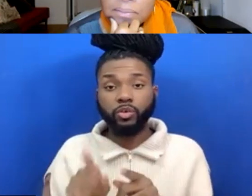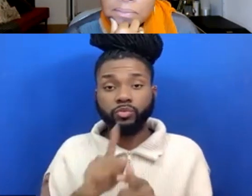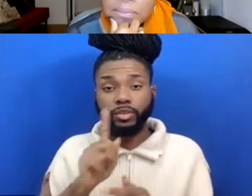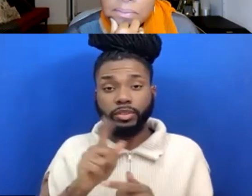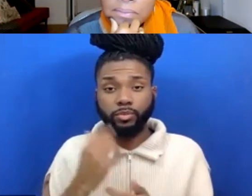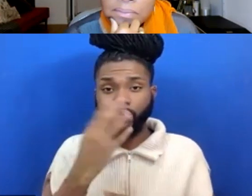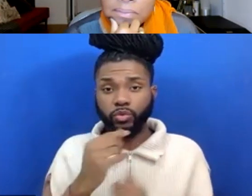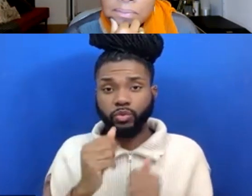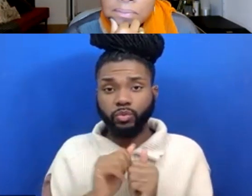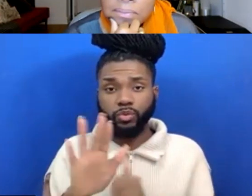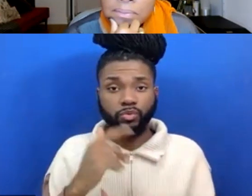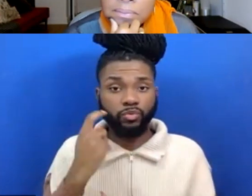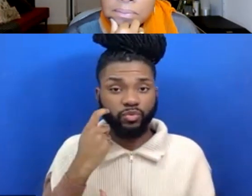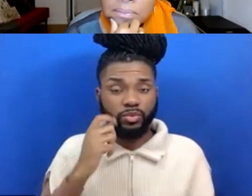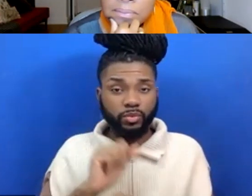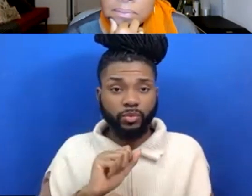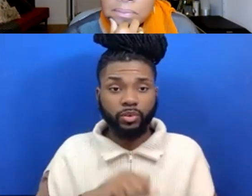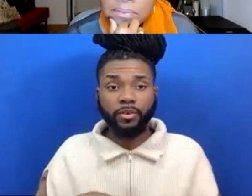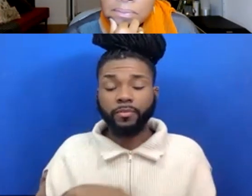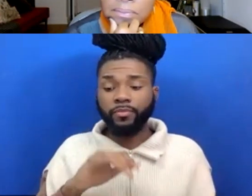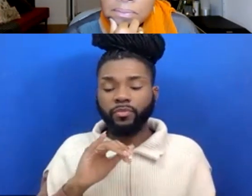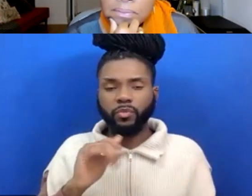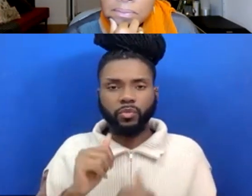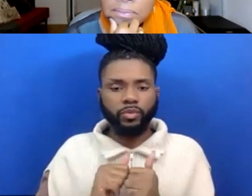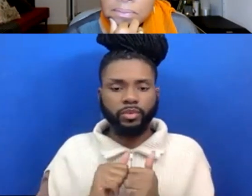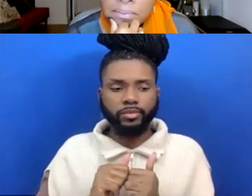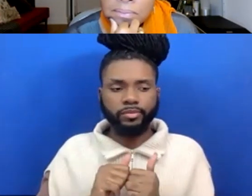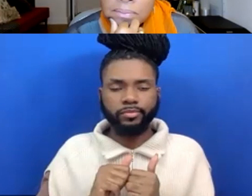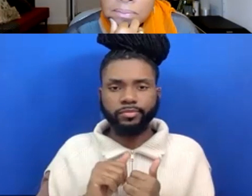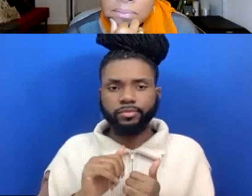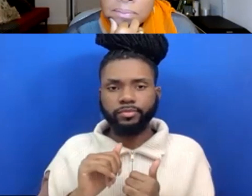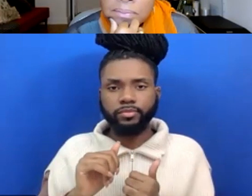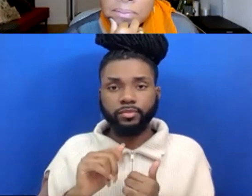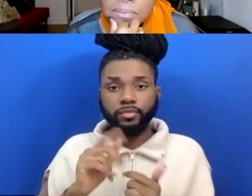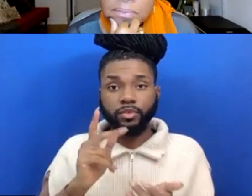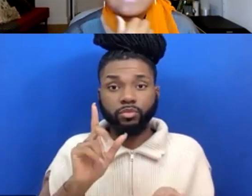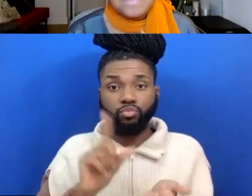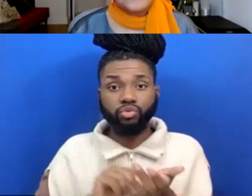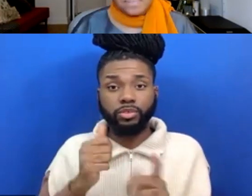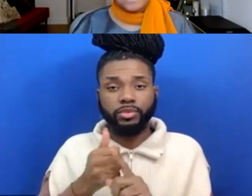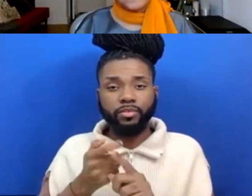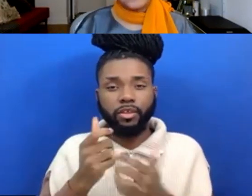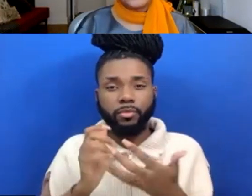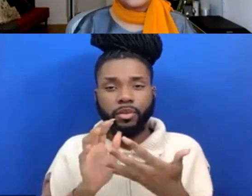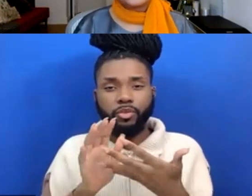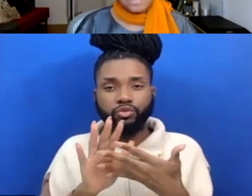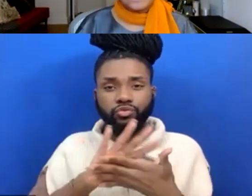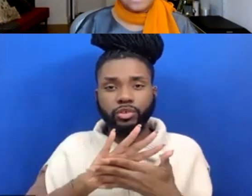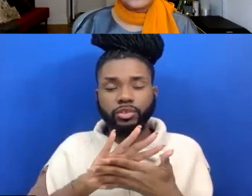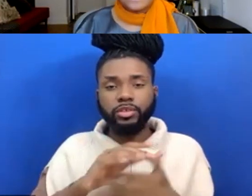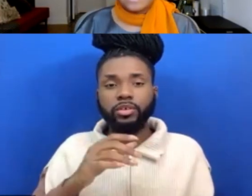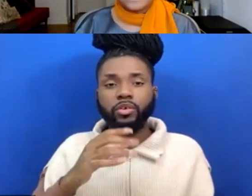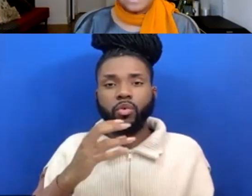work, the work that's with where the print is distressed, or it has those kind of